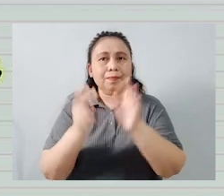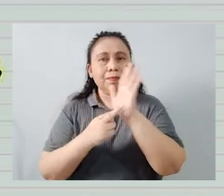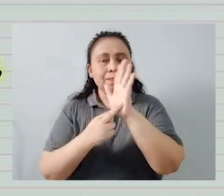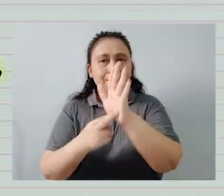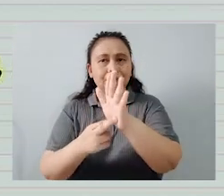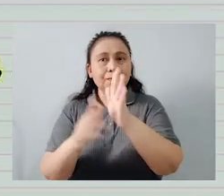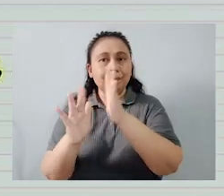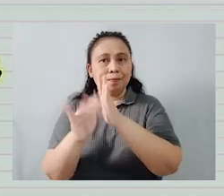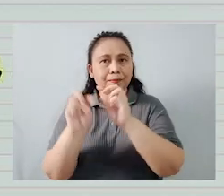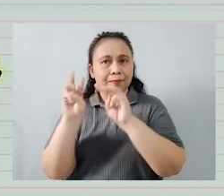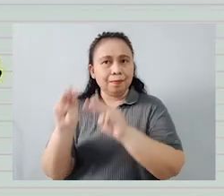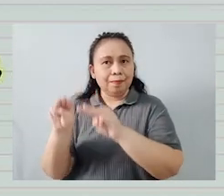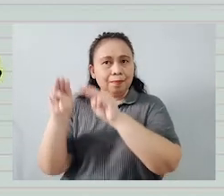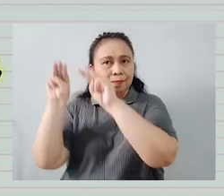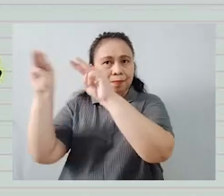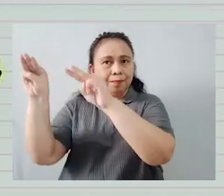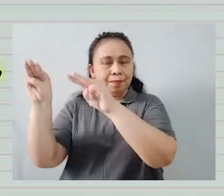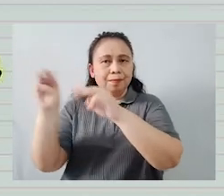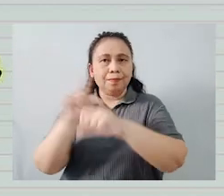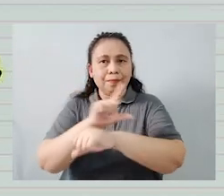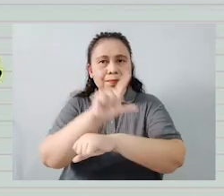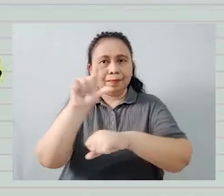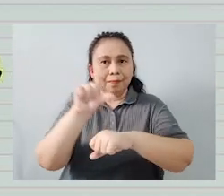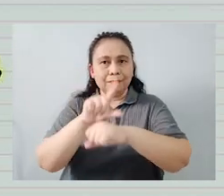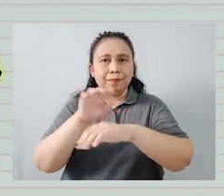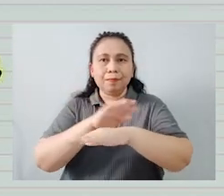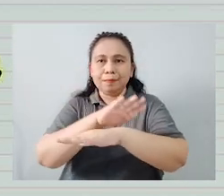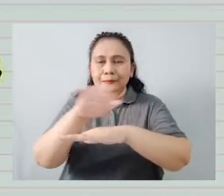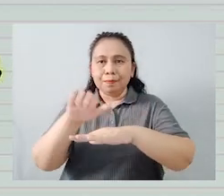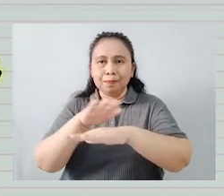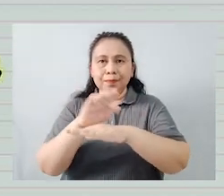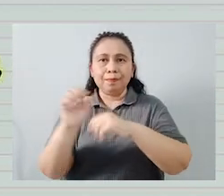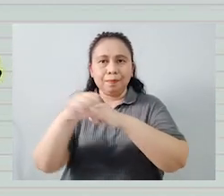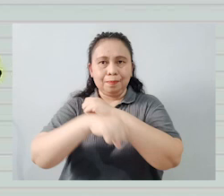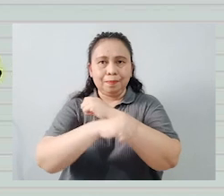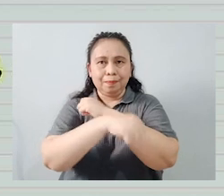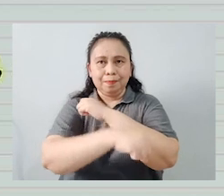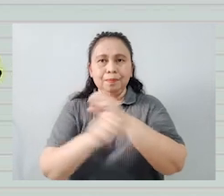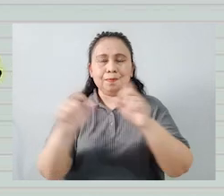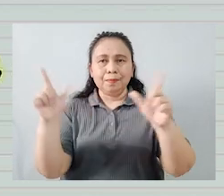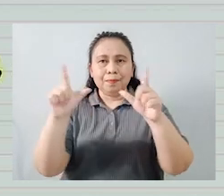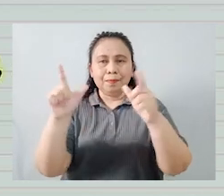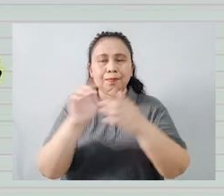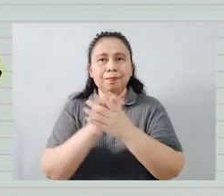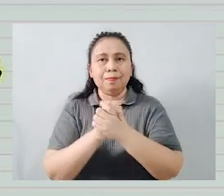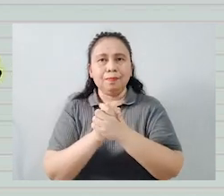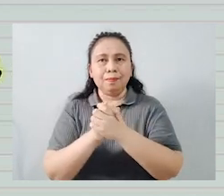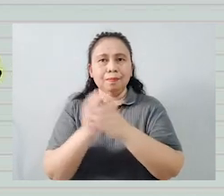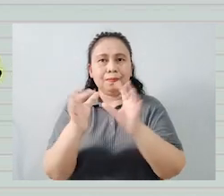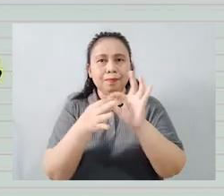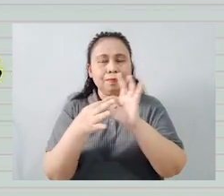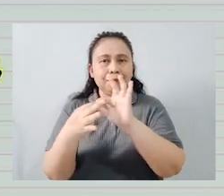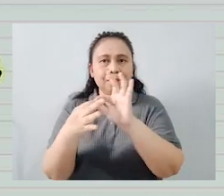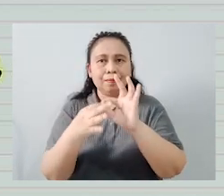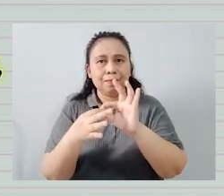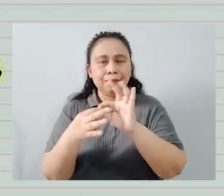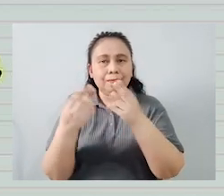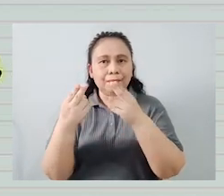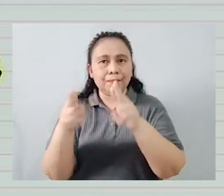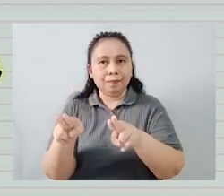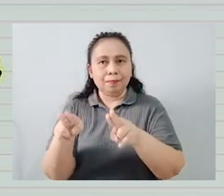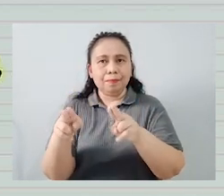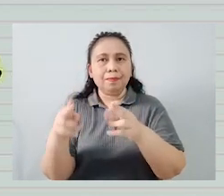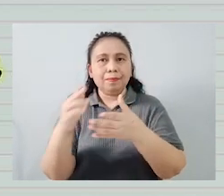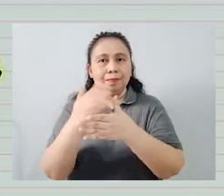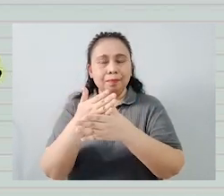by mountains and lands above sea level. The relationship that happens between these two types